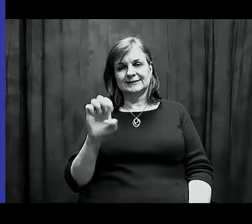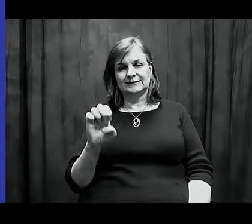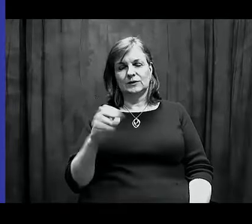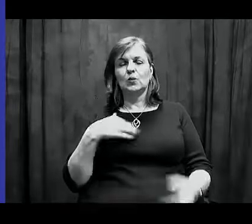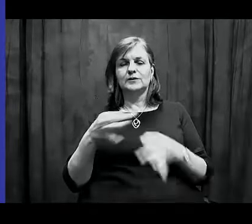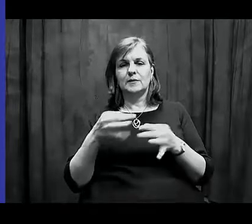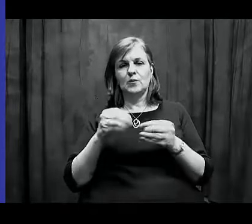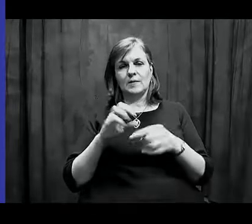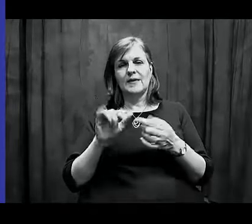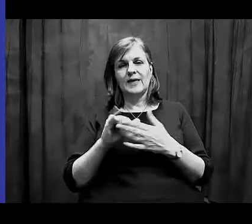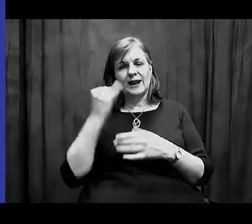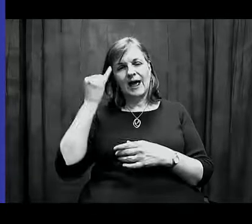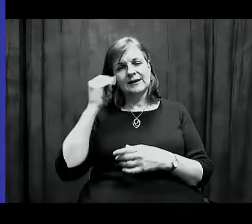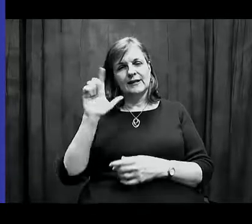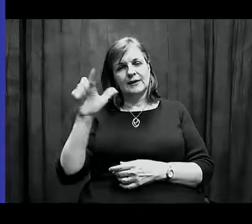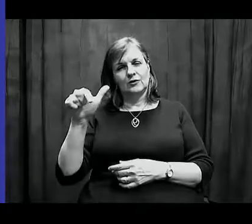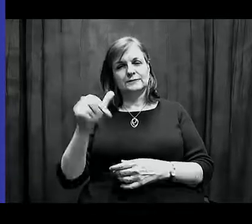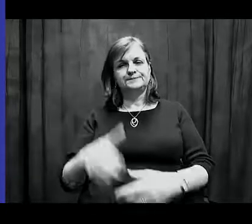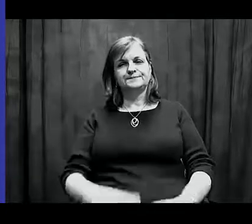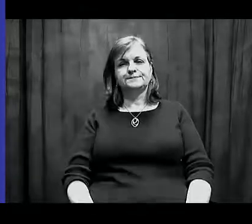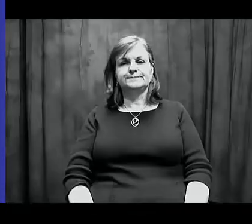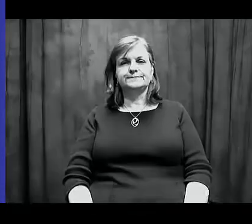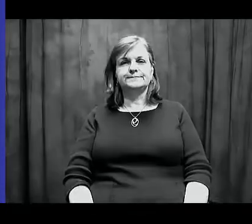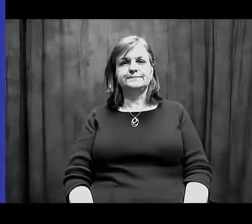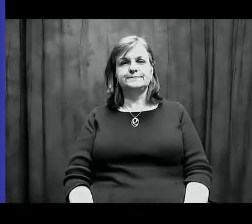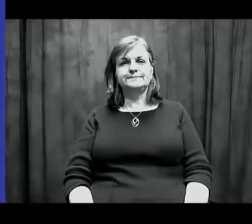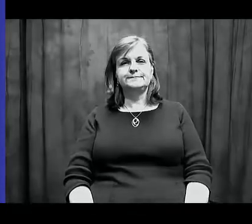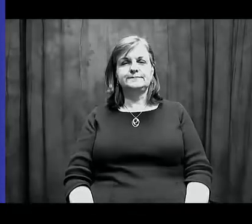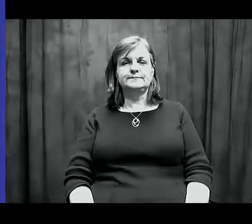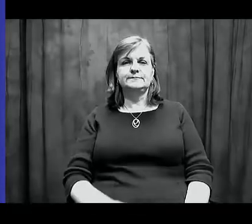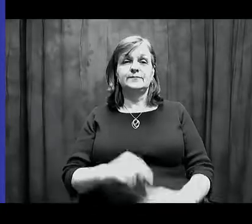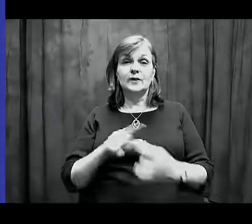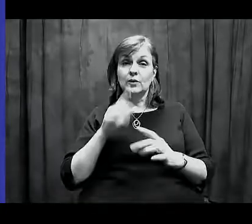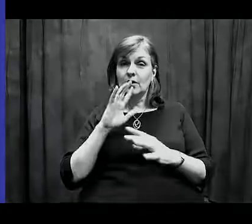codominance, and we'll look at that more later.